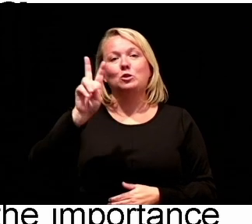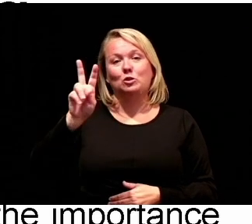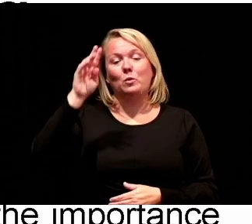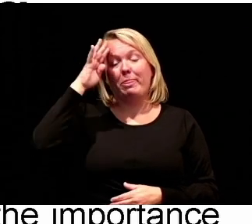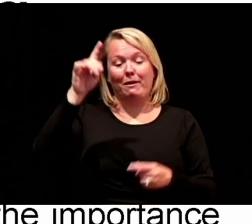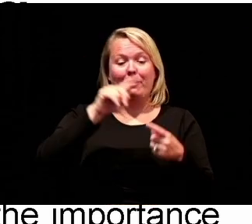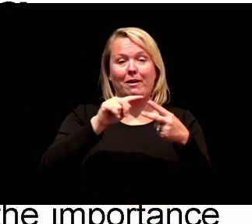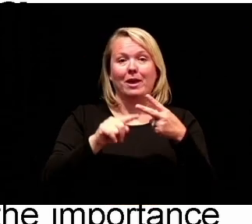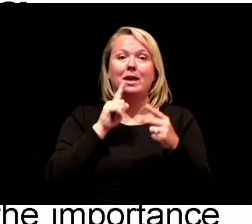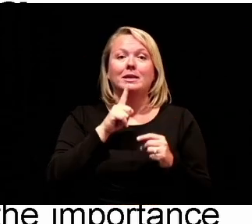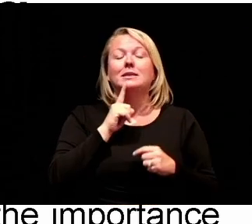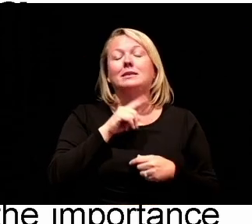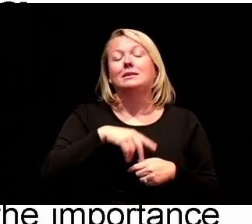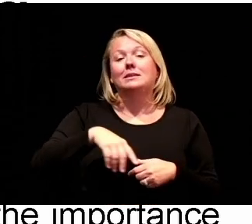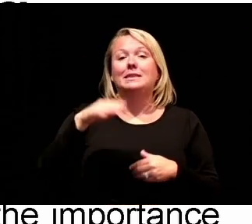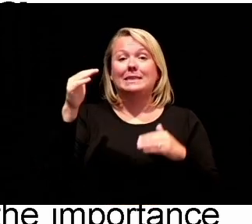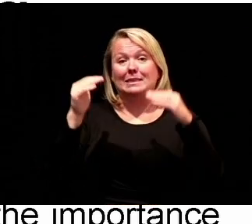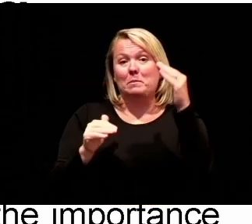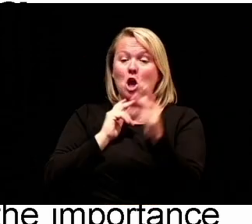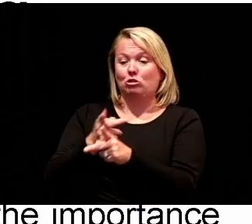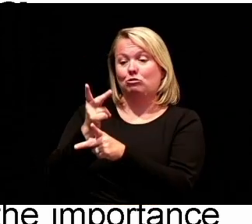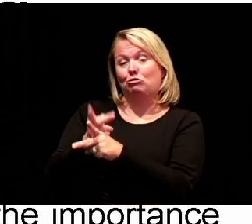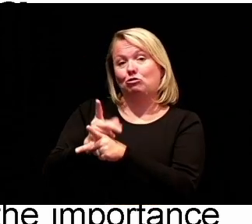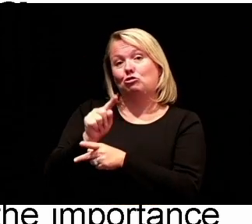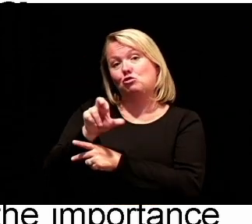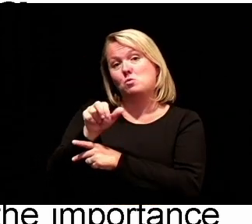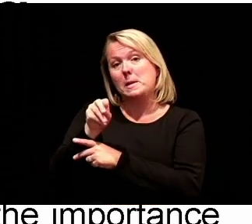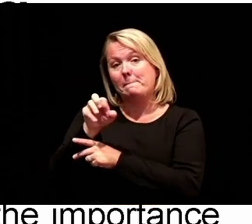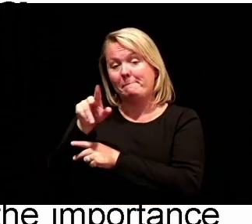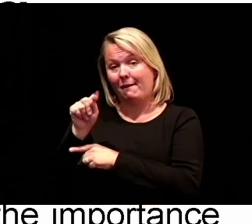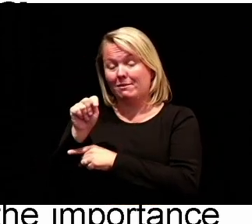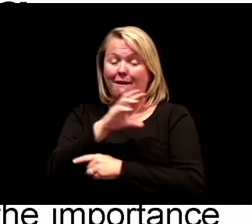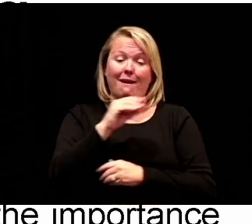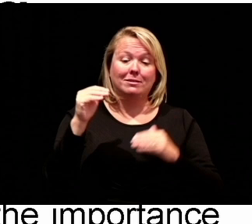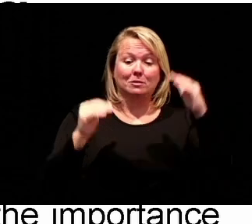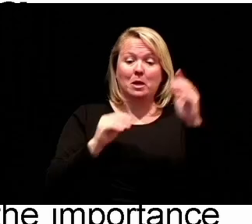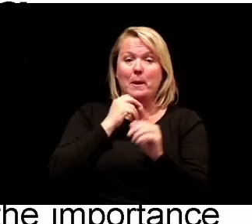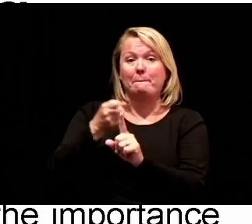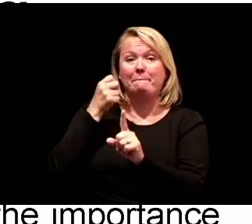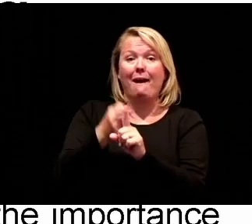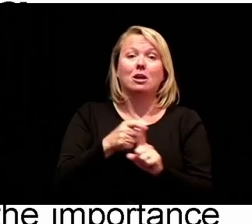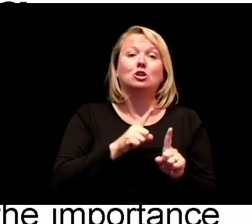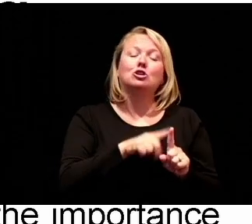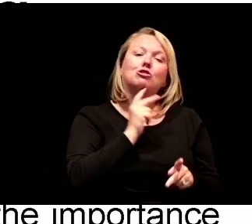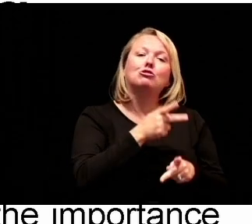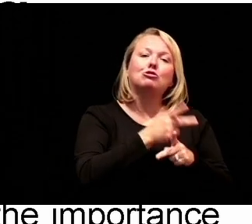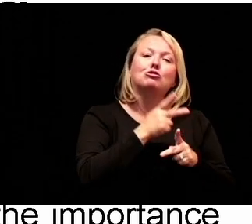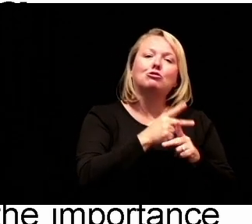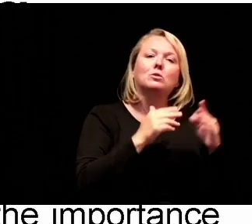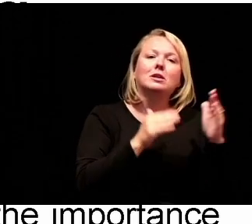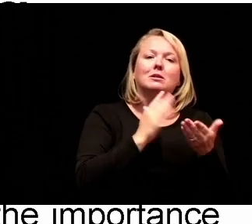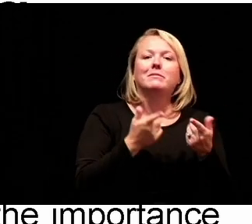And 2024, HUD amends PIH regulations to remove some of the roadblocks. We'll be talking about some of